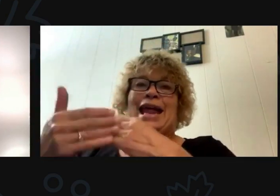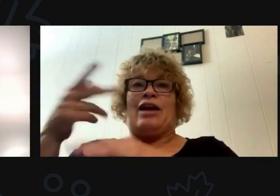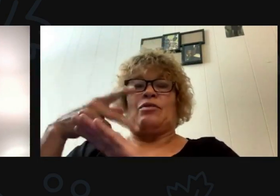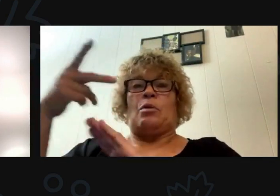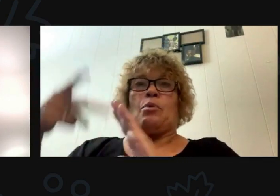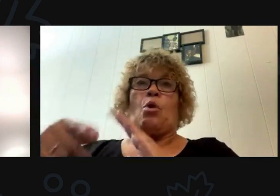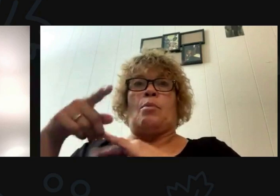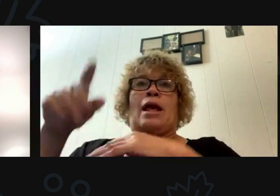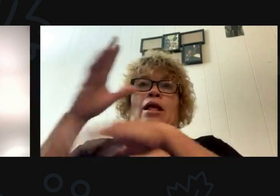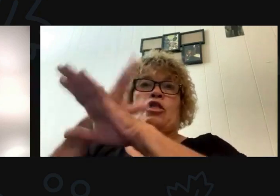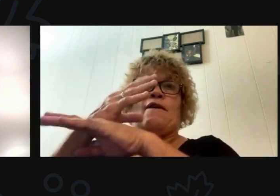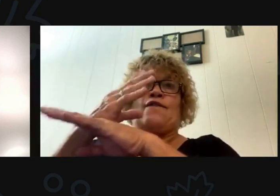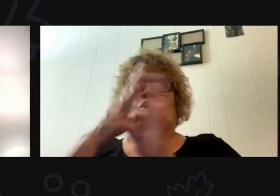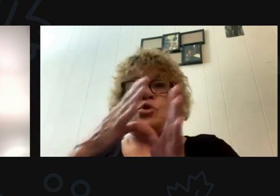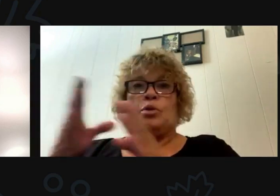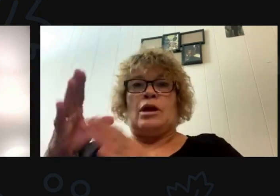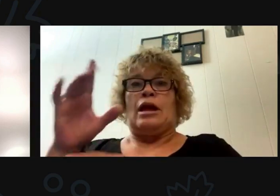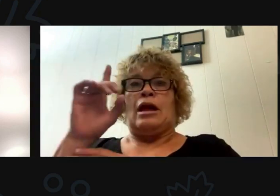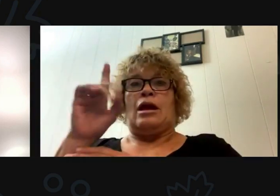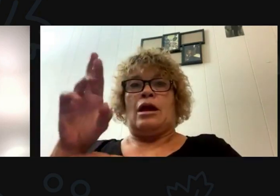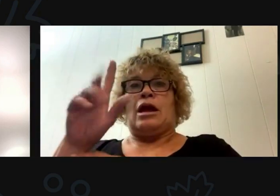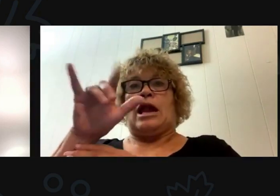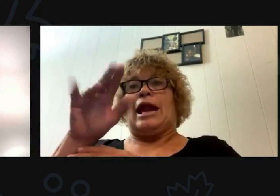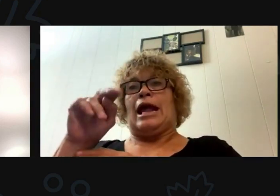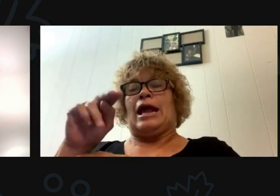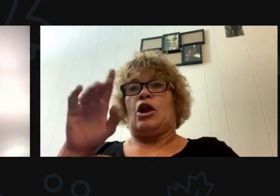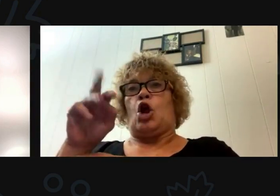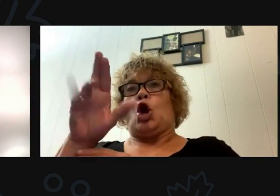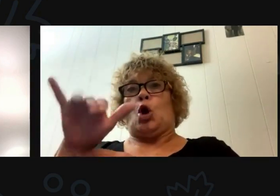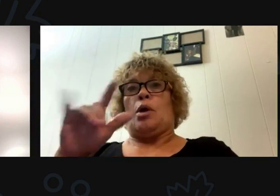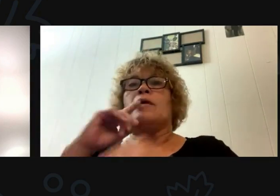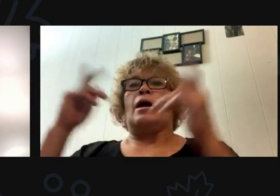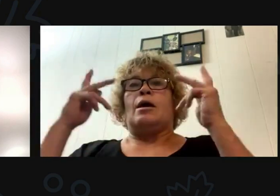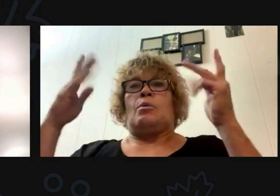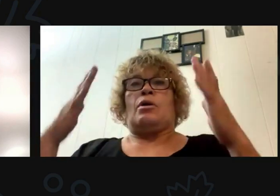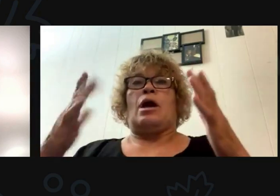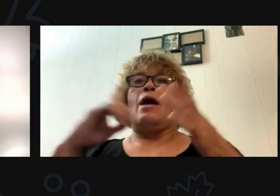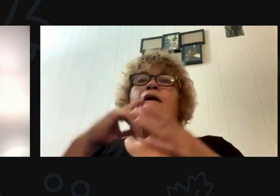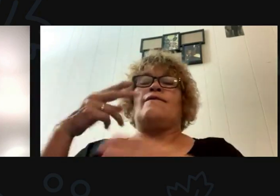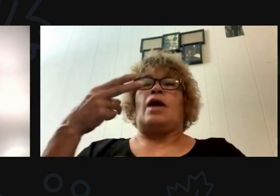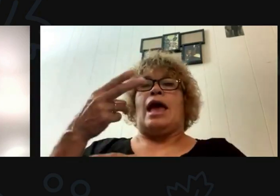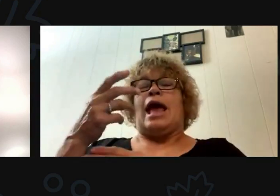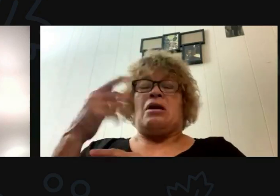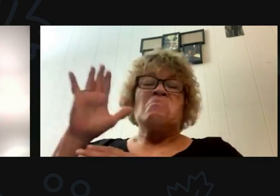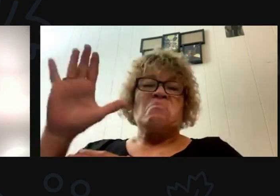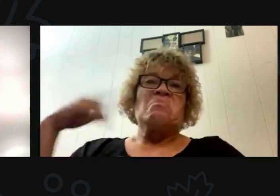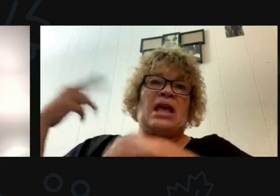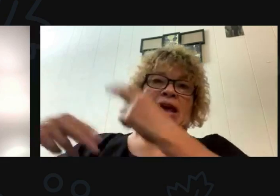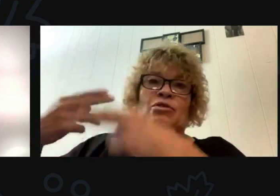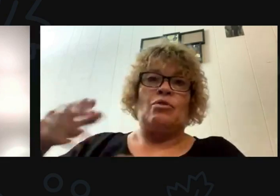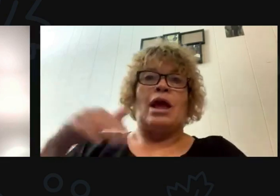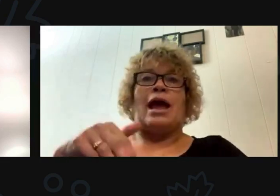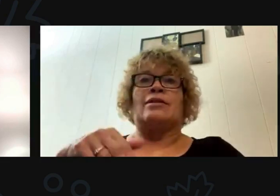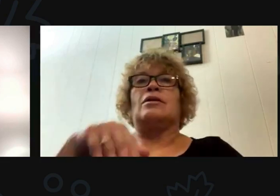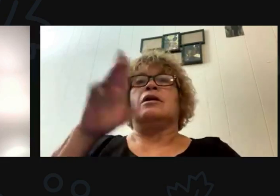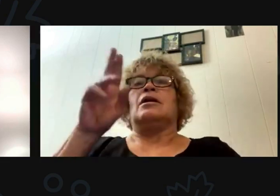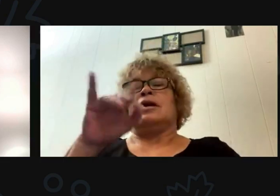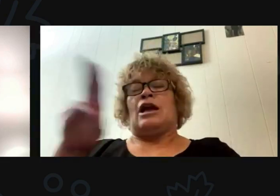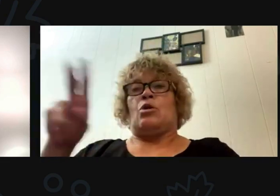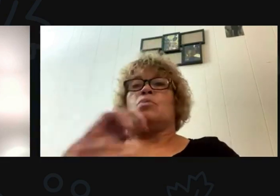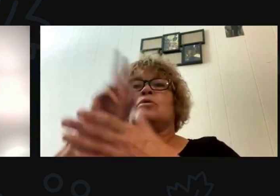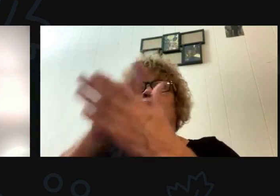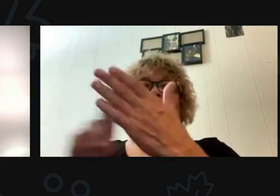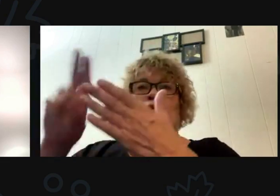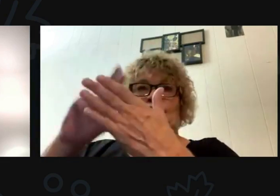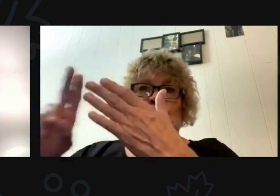series will feature Dr. Lynn Curry, Professor Emerita of History at Eastern Illinois University, and she will present a program